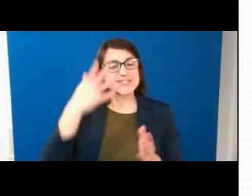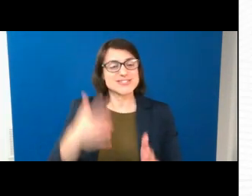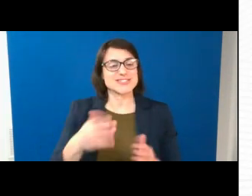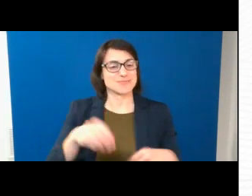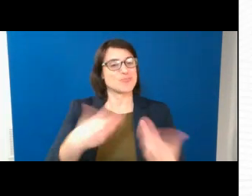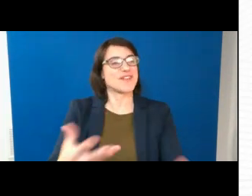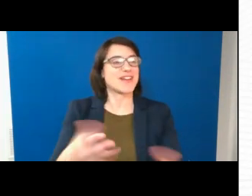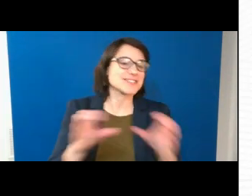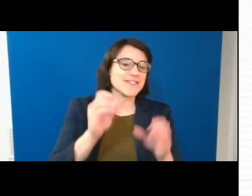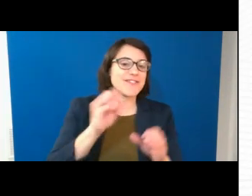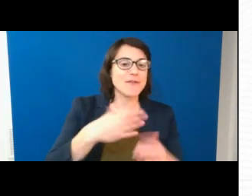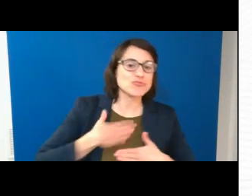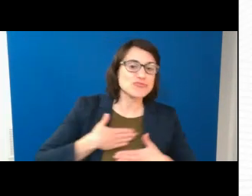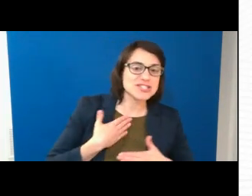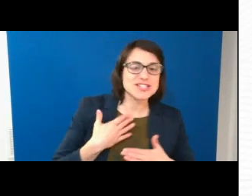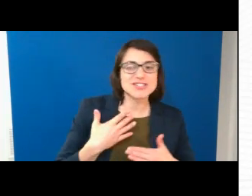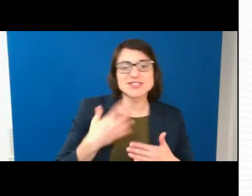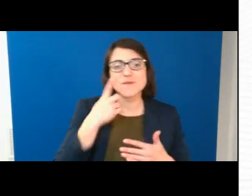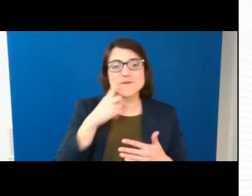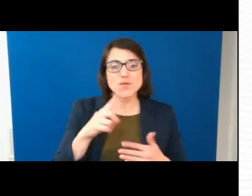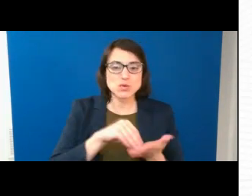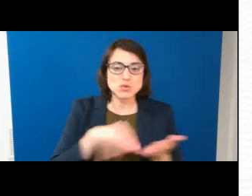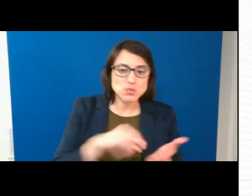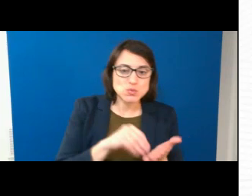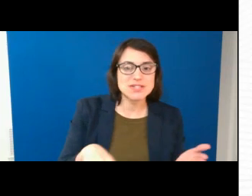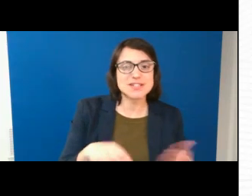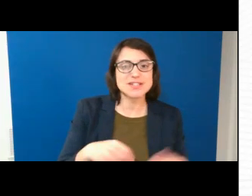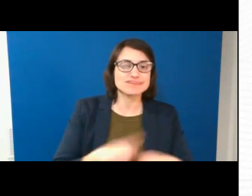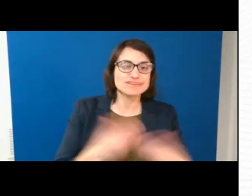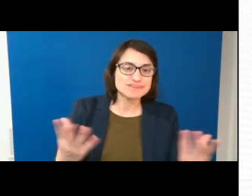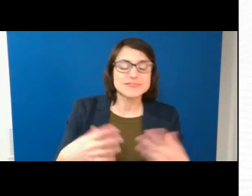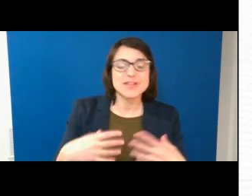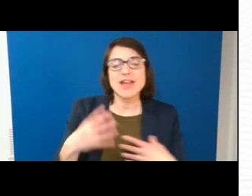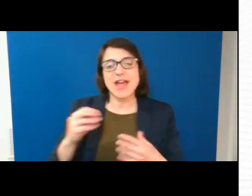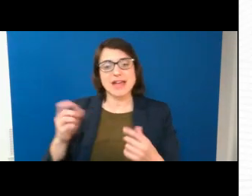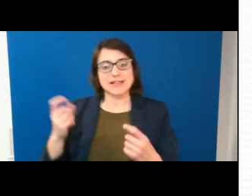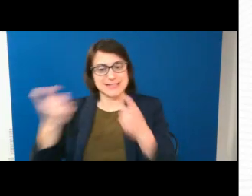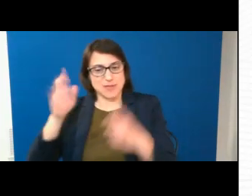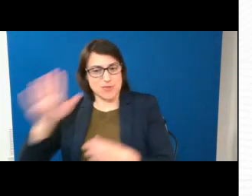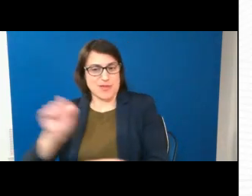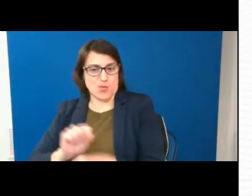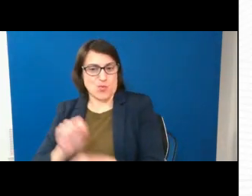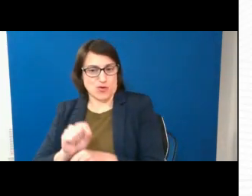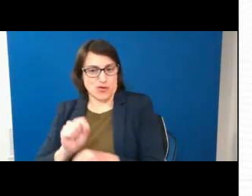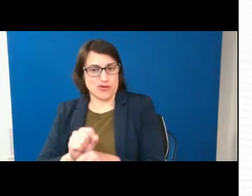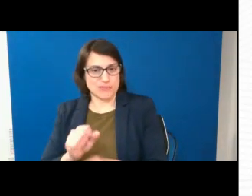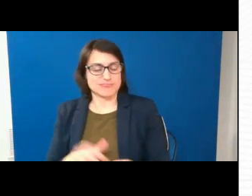to the students and really just celebrating the work that they were doing. Next slide, please.